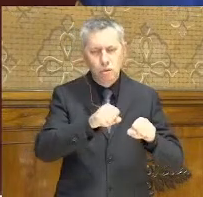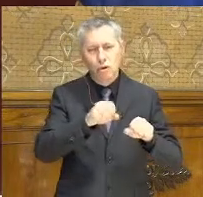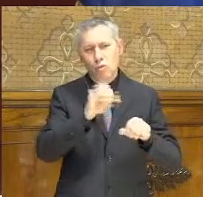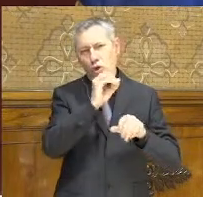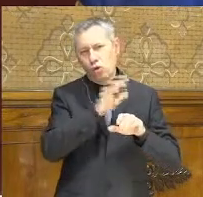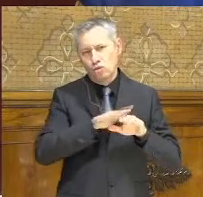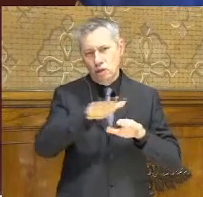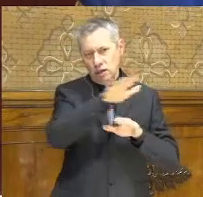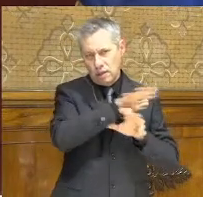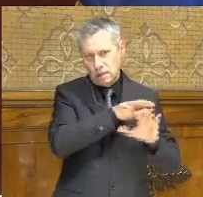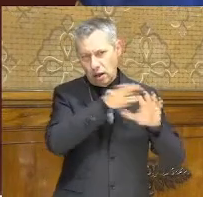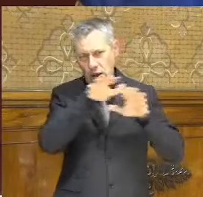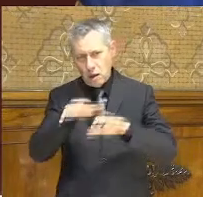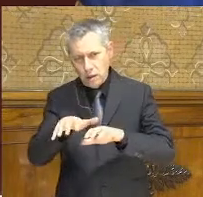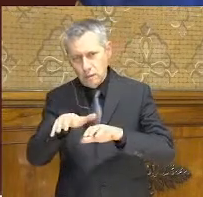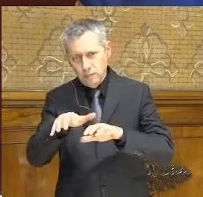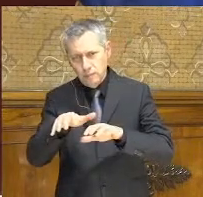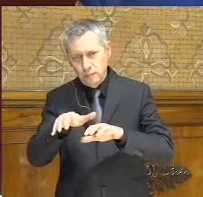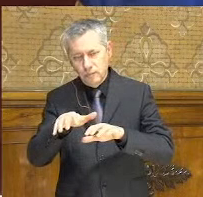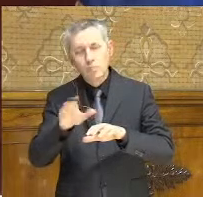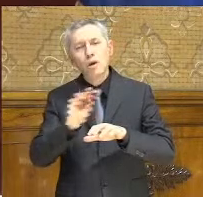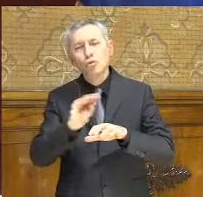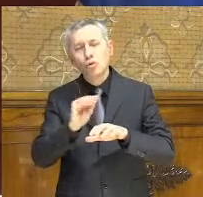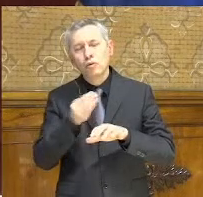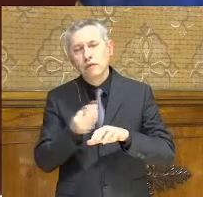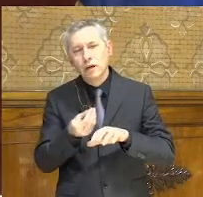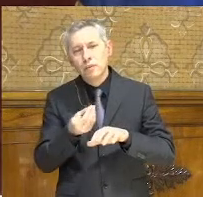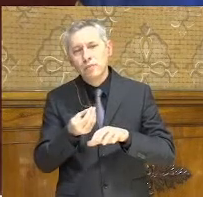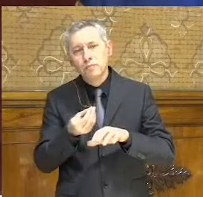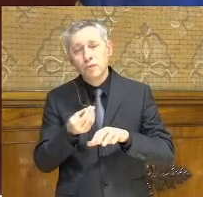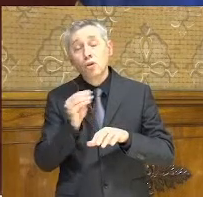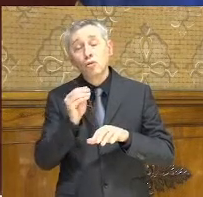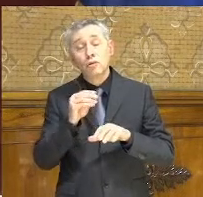That is where modernity, in a way,